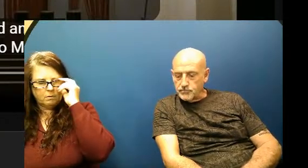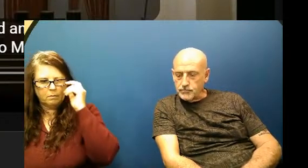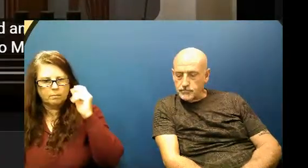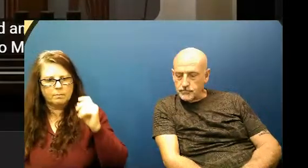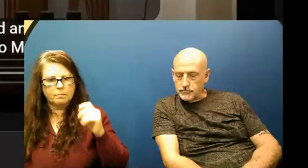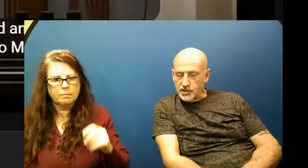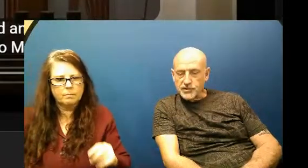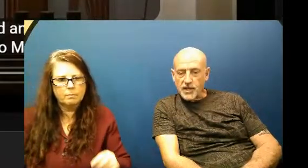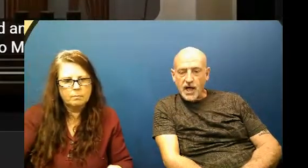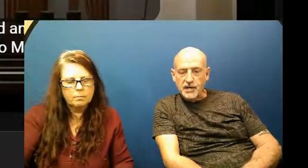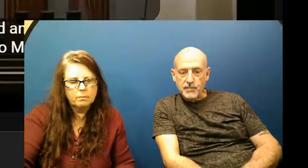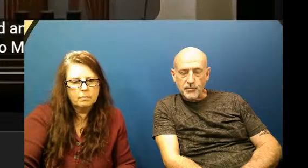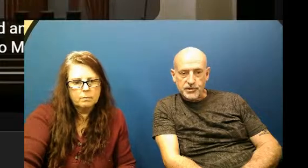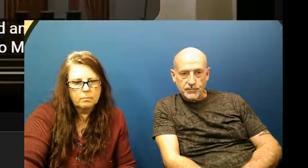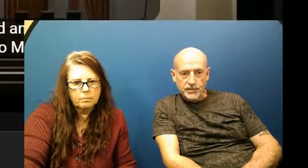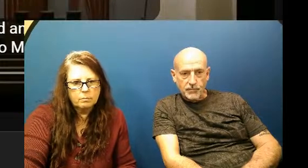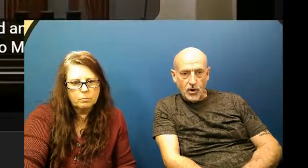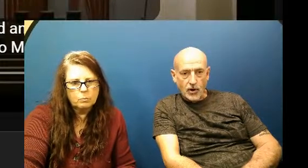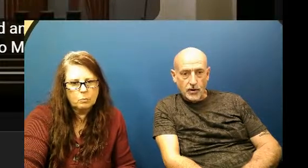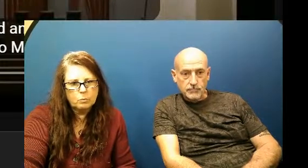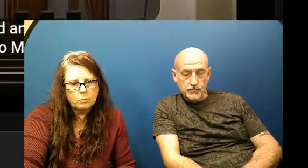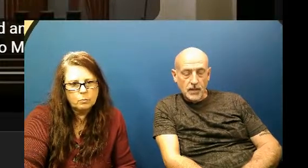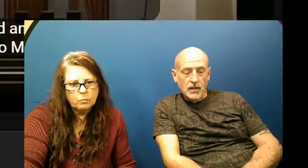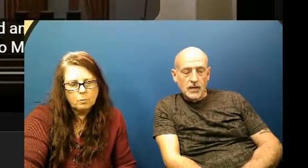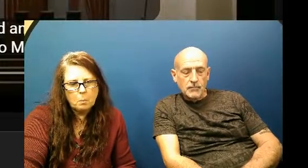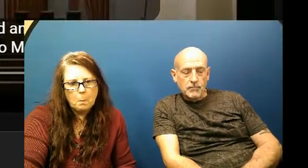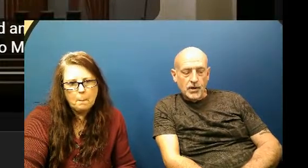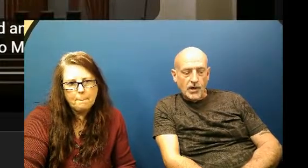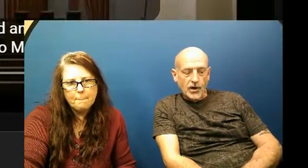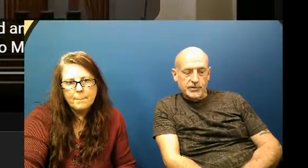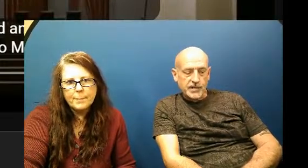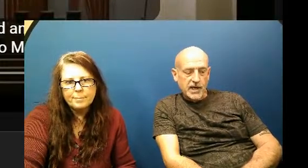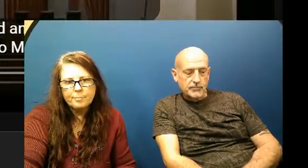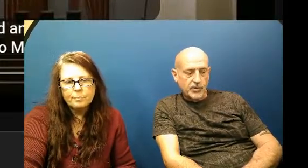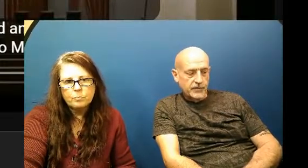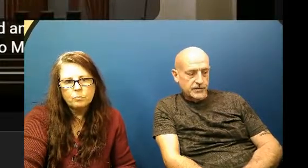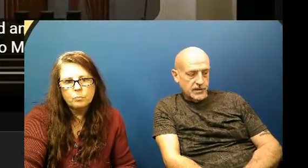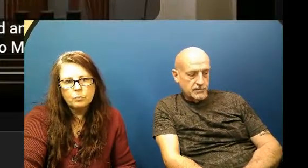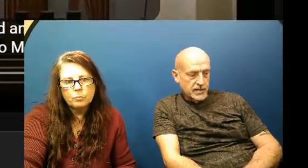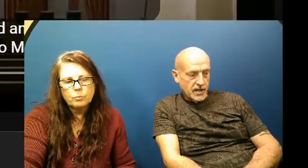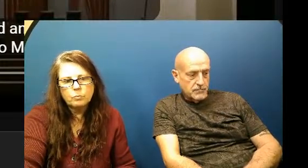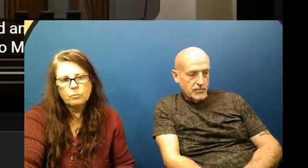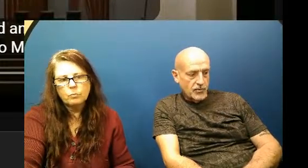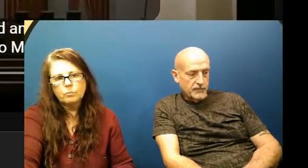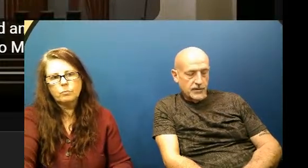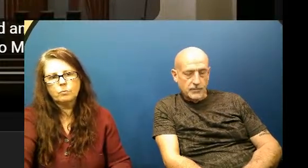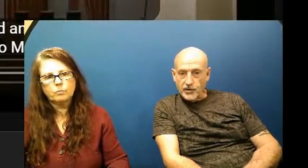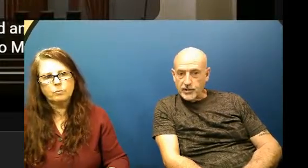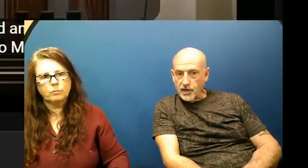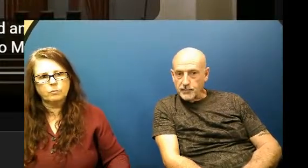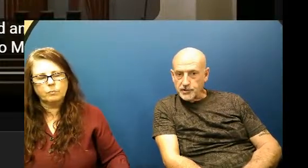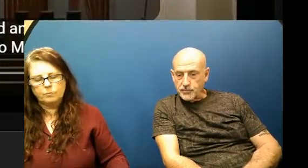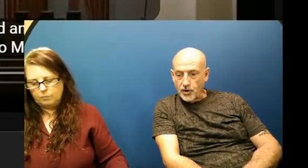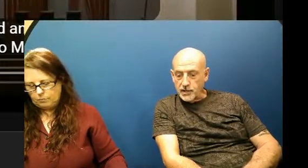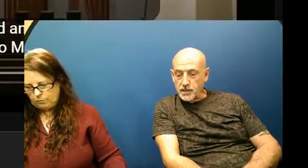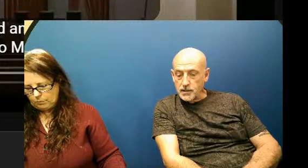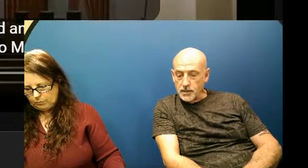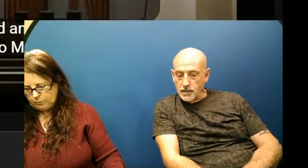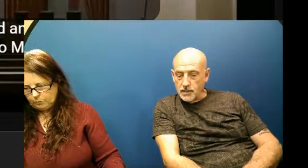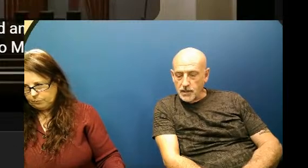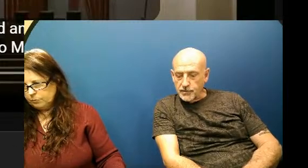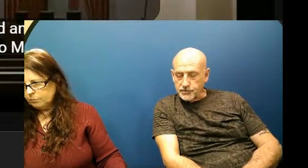was denied membership in the bar because he had previously been a member of the American Communist